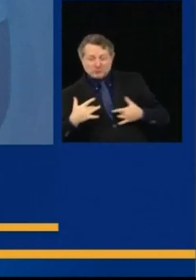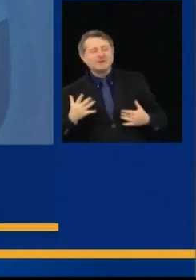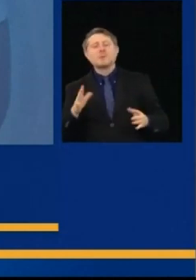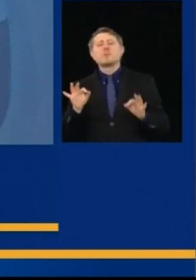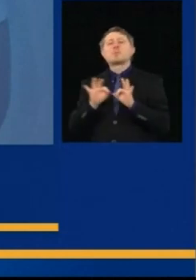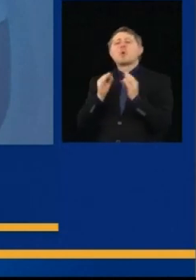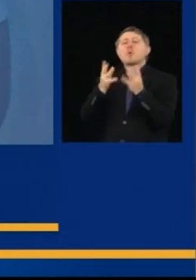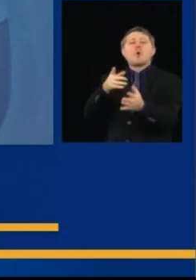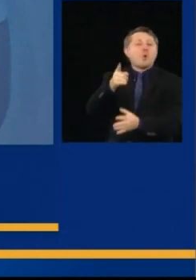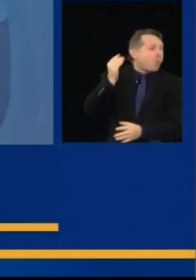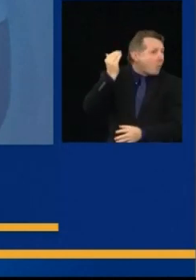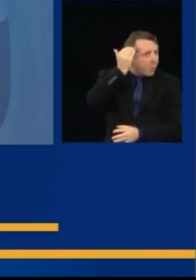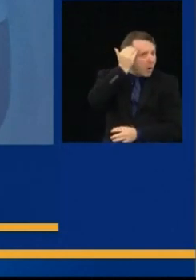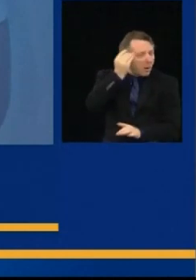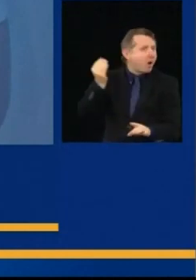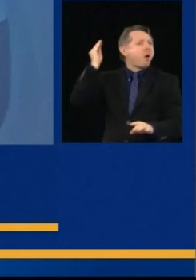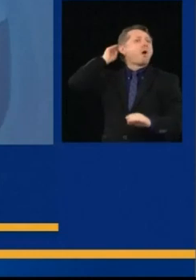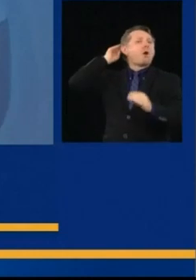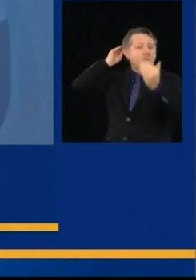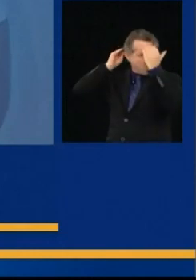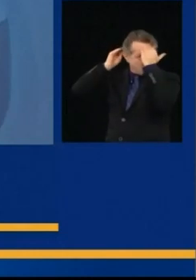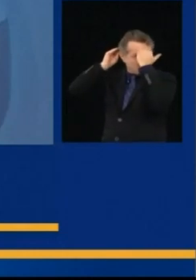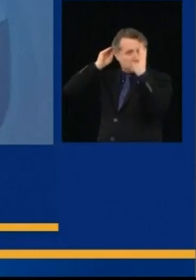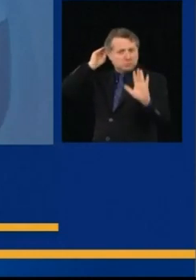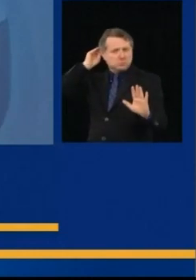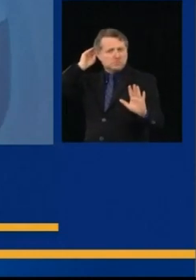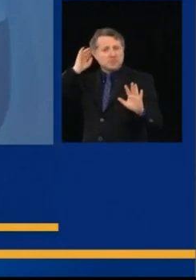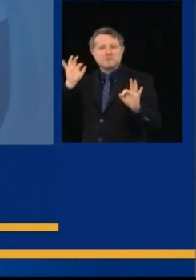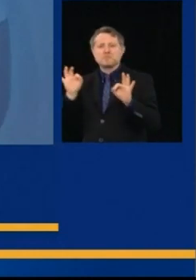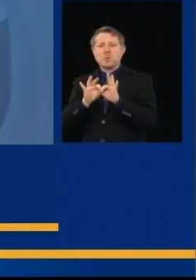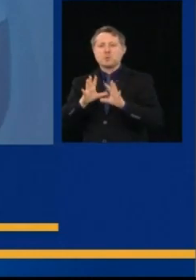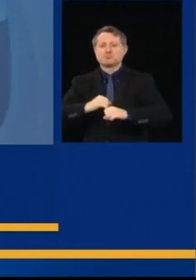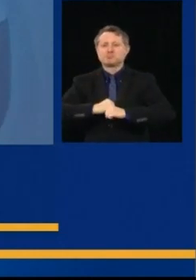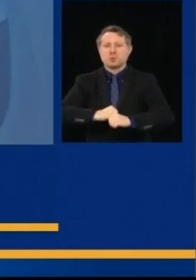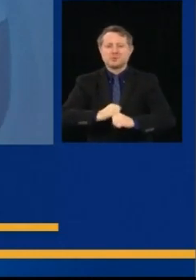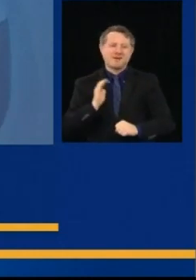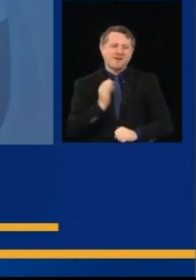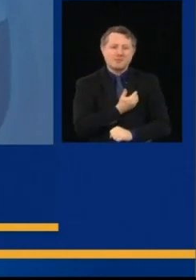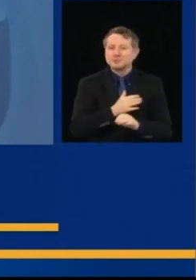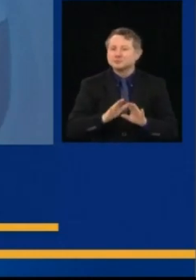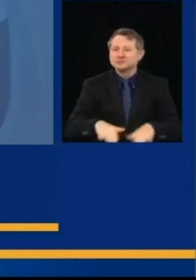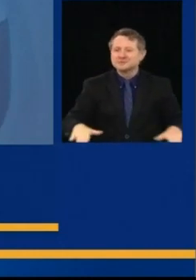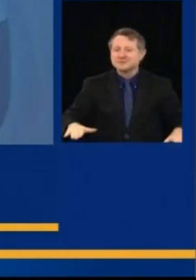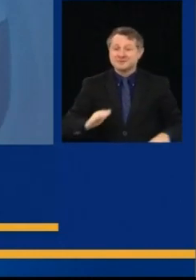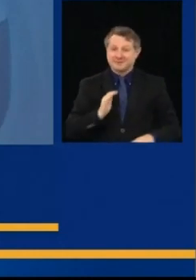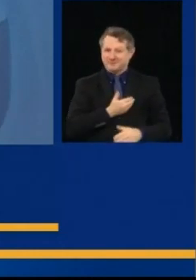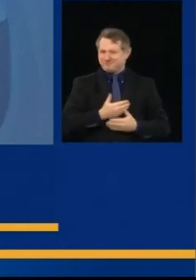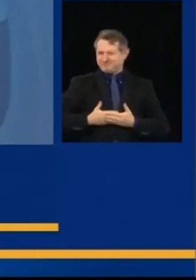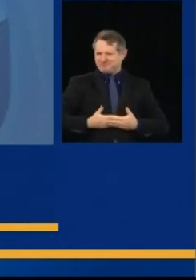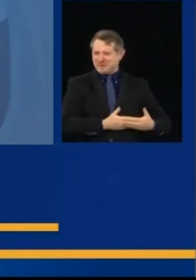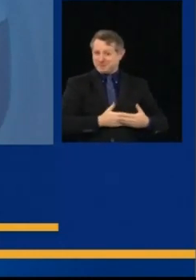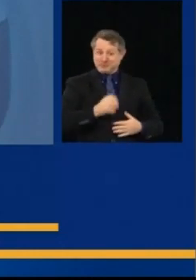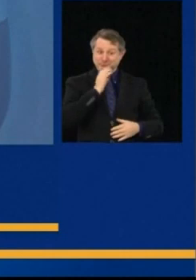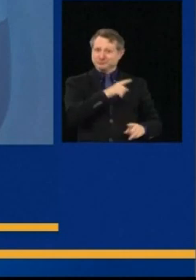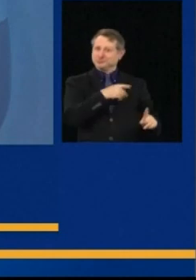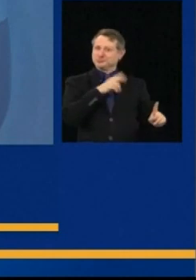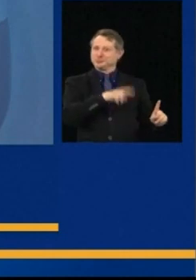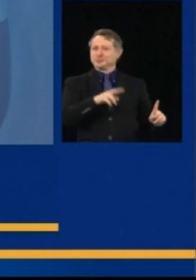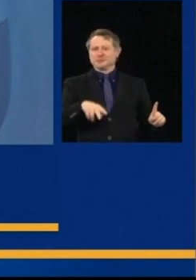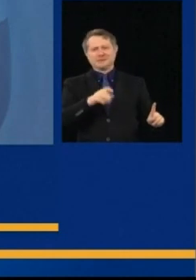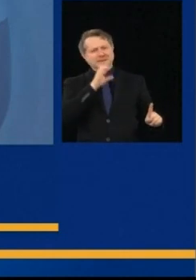job is to protect our children. My baby is 22, not really a baby anymore, she likes to tell me.